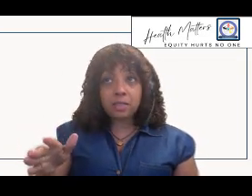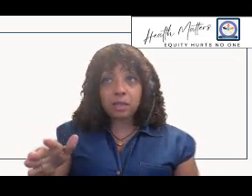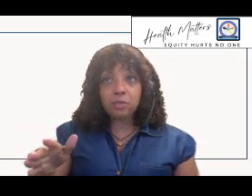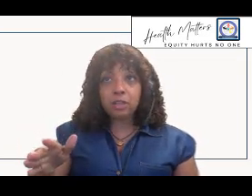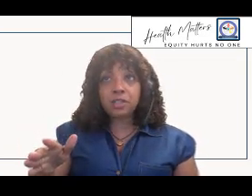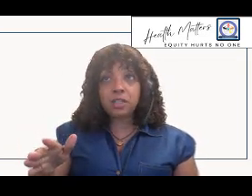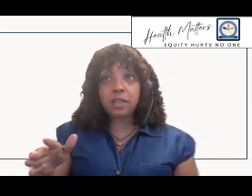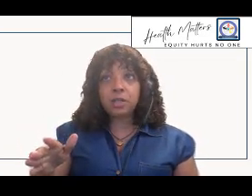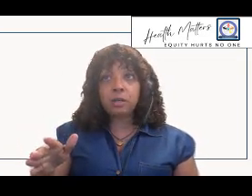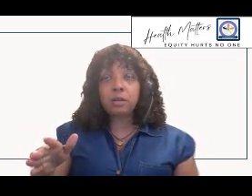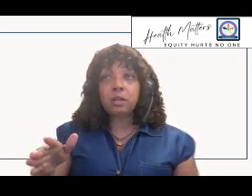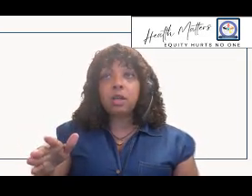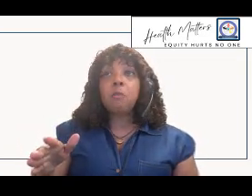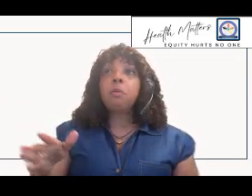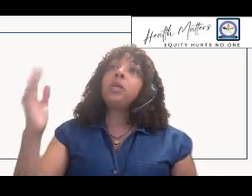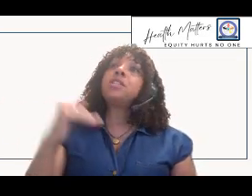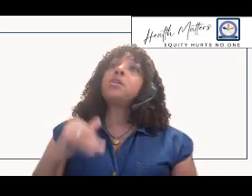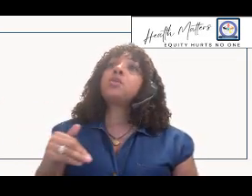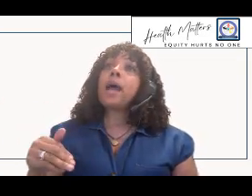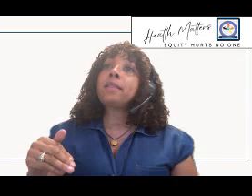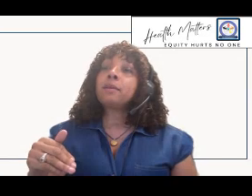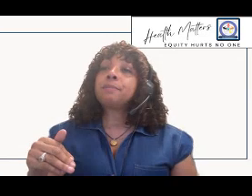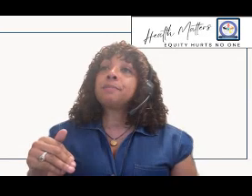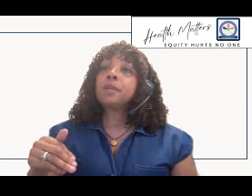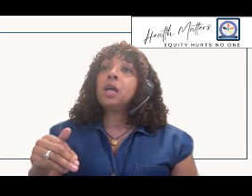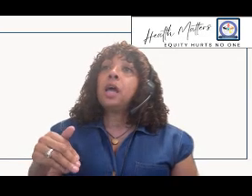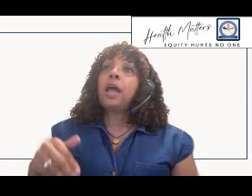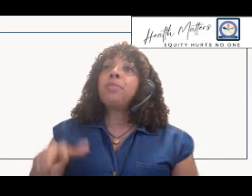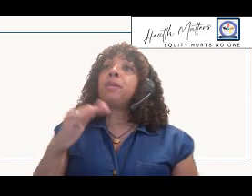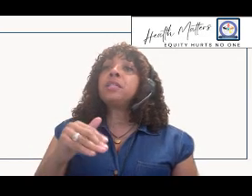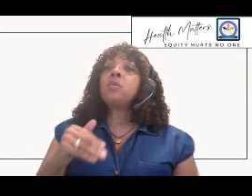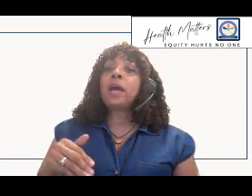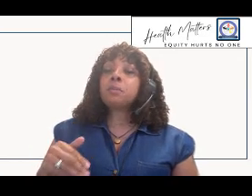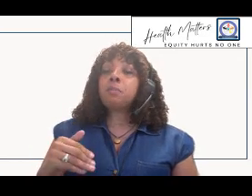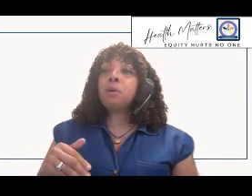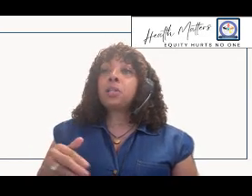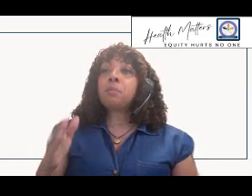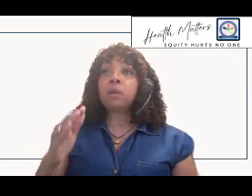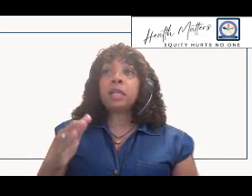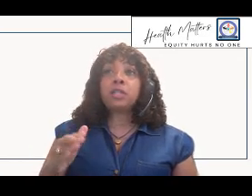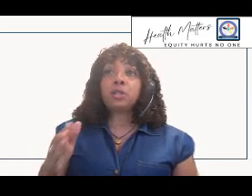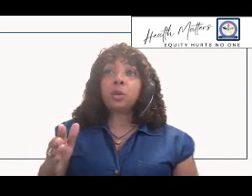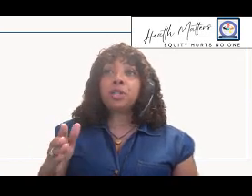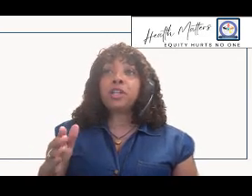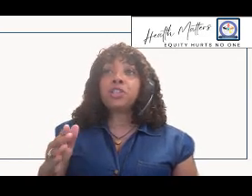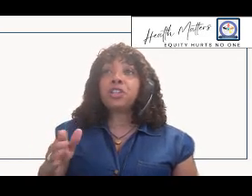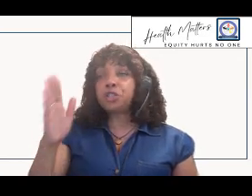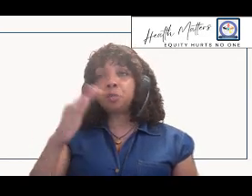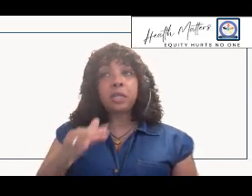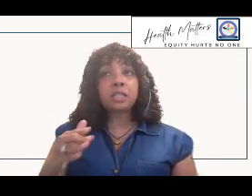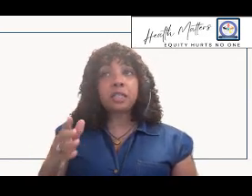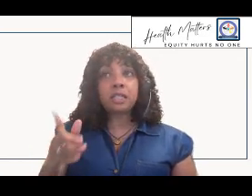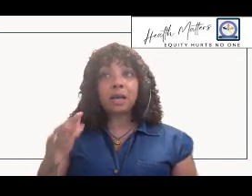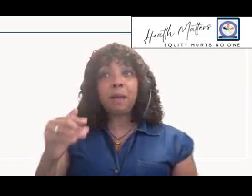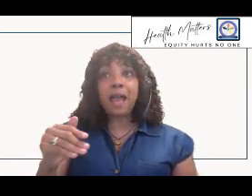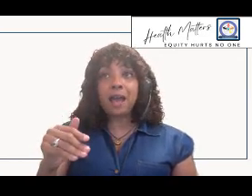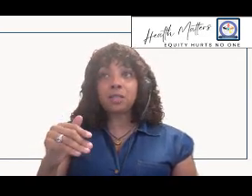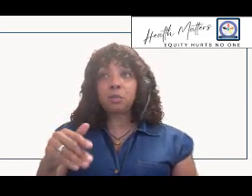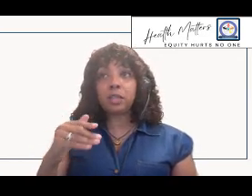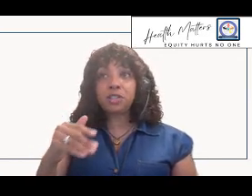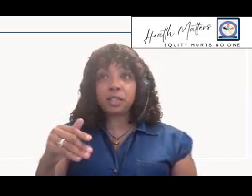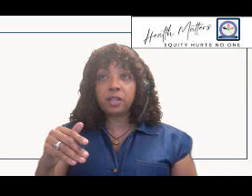not pass out the legislature, but we still track them. And the reason why it's important to bring these to your attention is just because they did